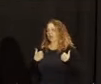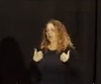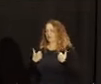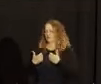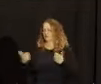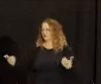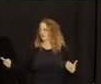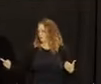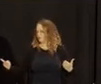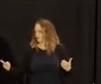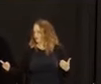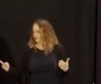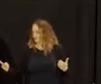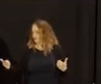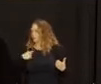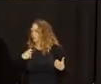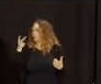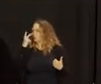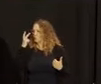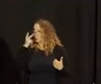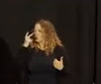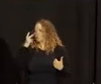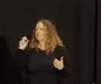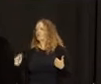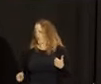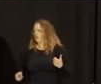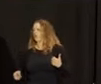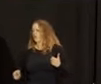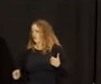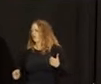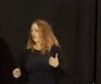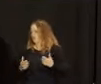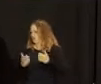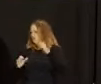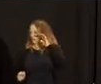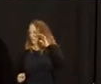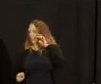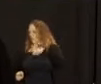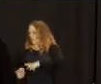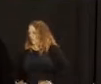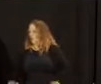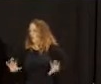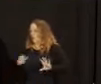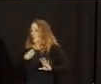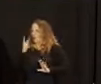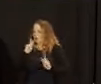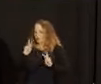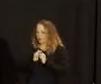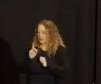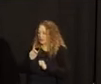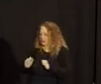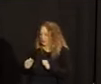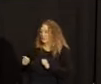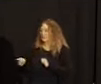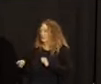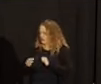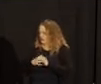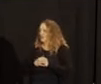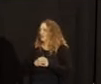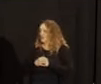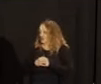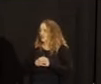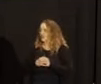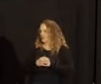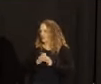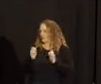don't see equitable representation and conversations on policy issues of people with disabilities and families that include people with